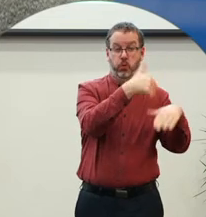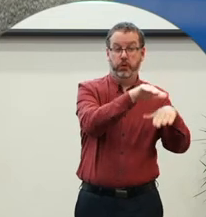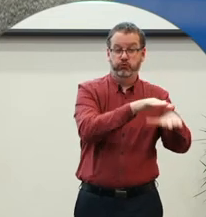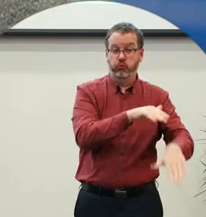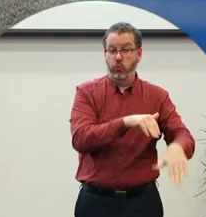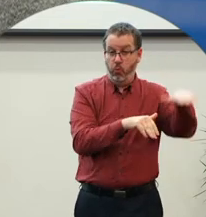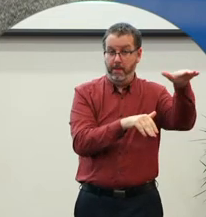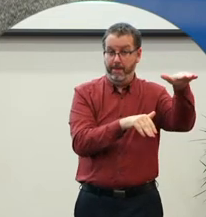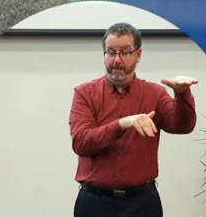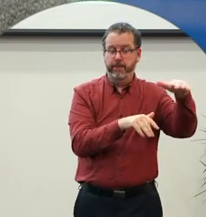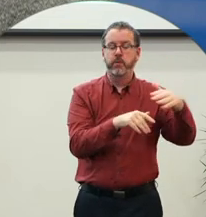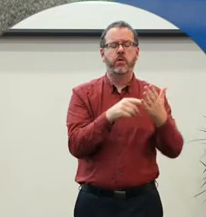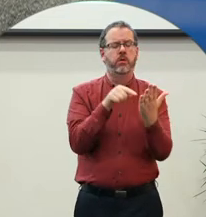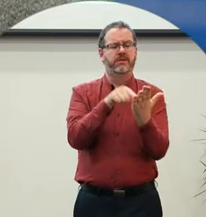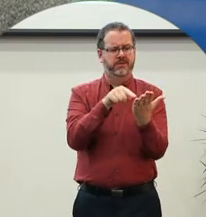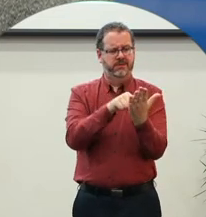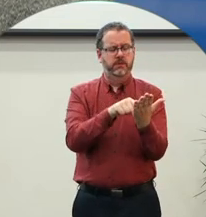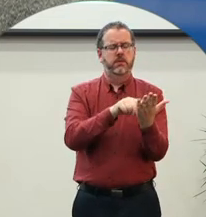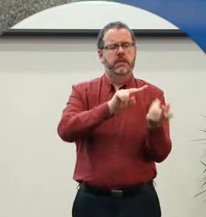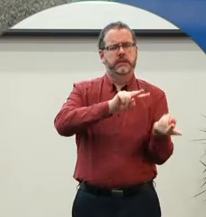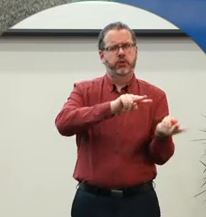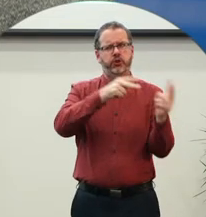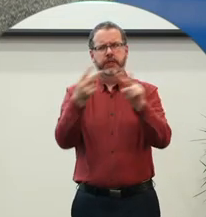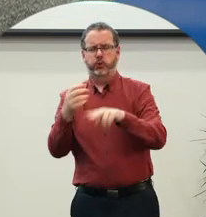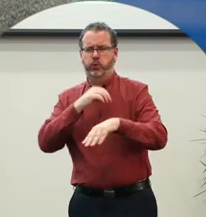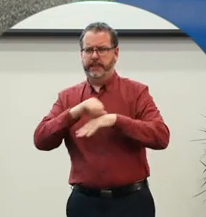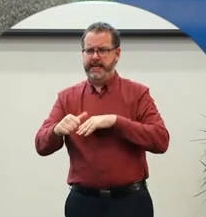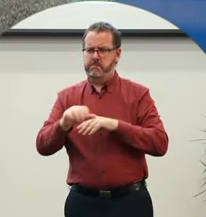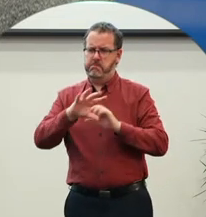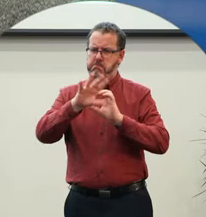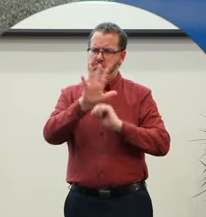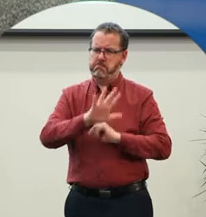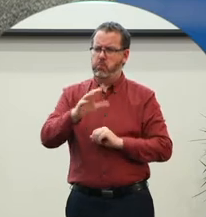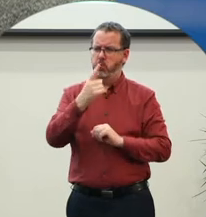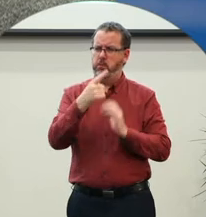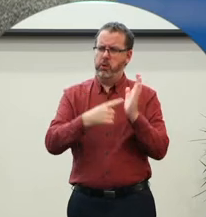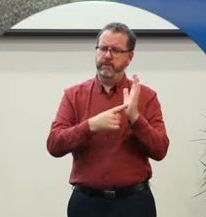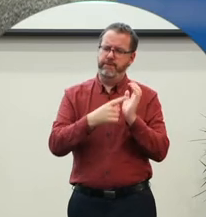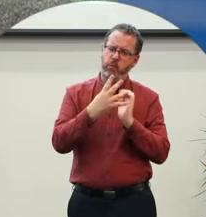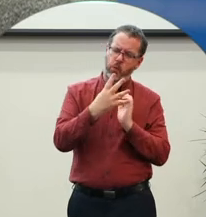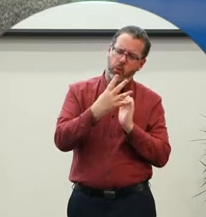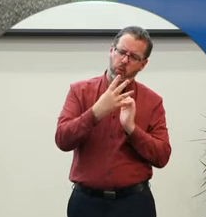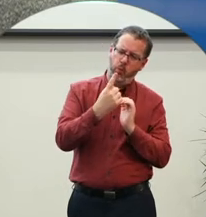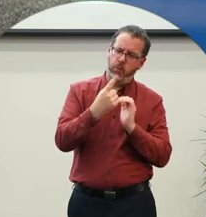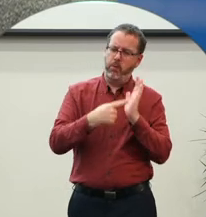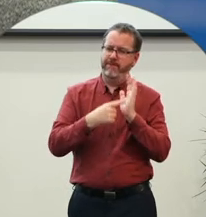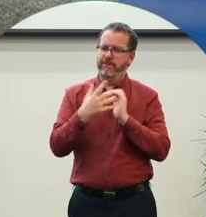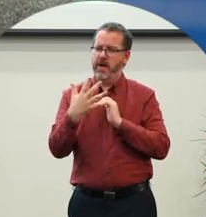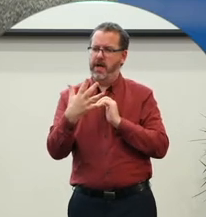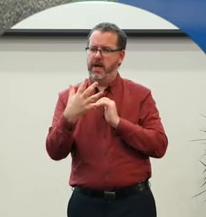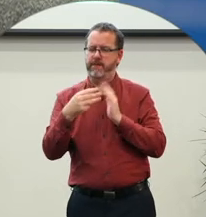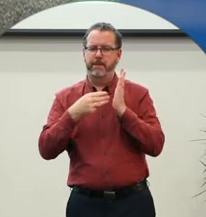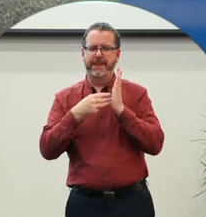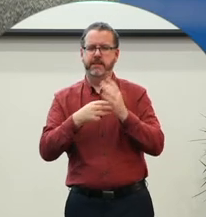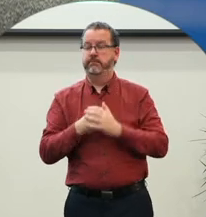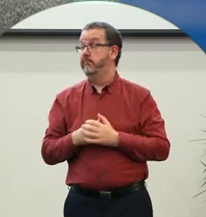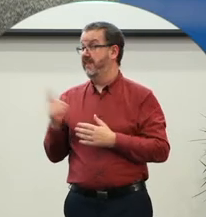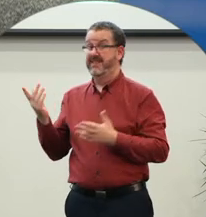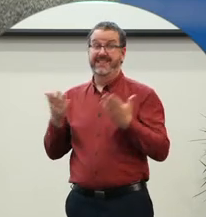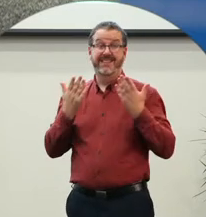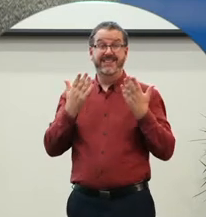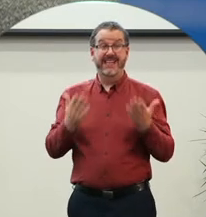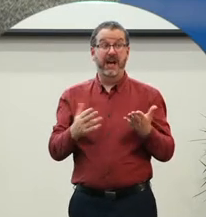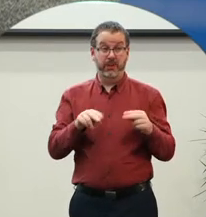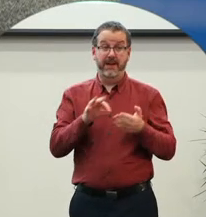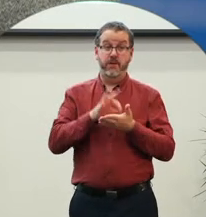in all, on today's money, I think about 1.4, 1.5 million in total. Buy a small house in Dublin kind of thing.